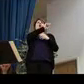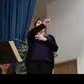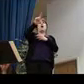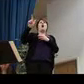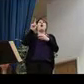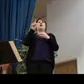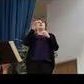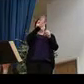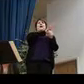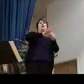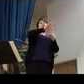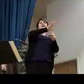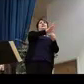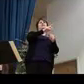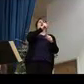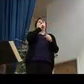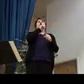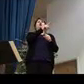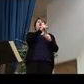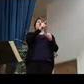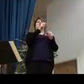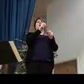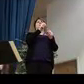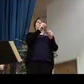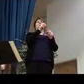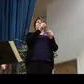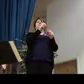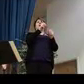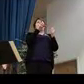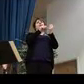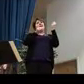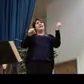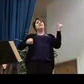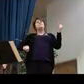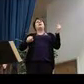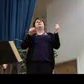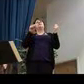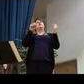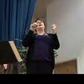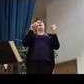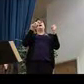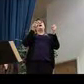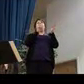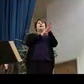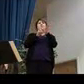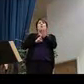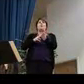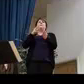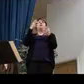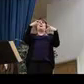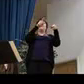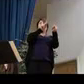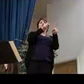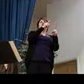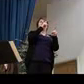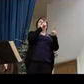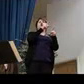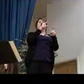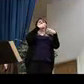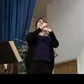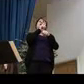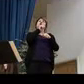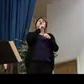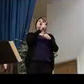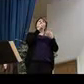dual enrollment opportunities. You have ensured student career preparedness and were recognized